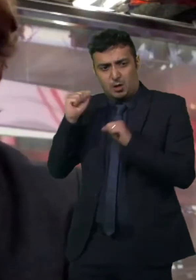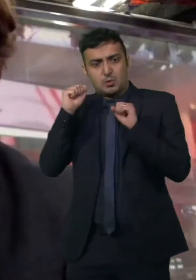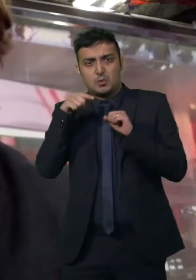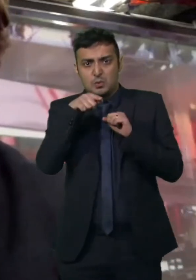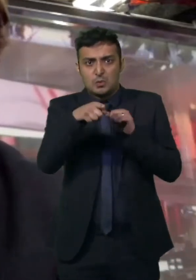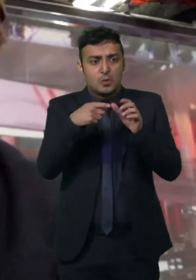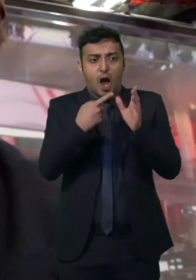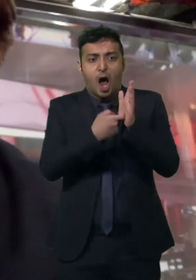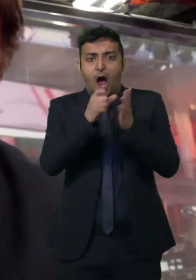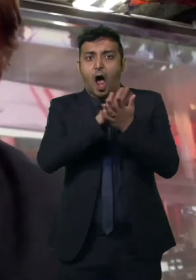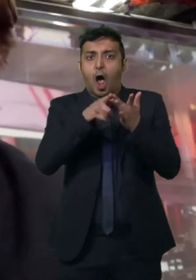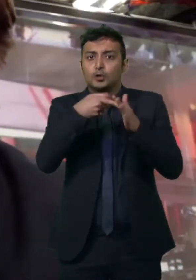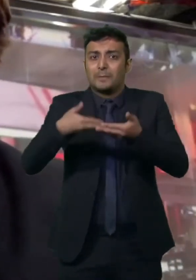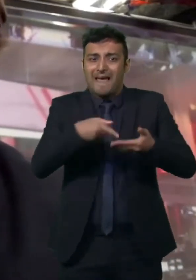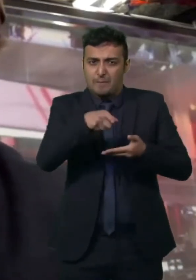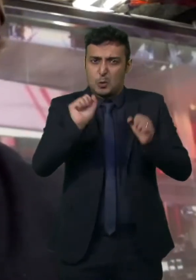Palace investigate the allegations?